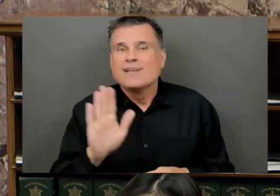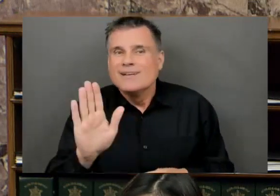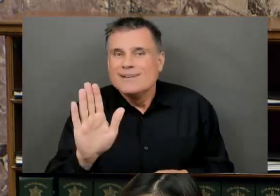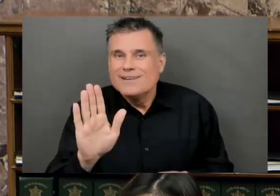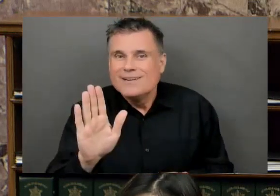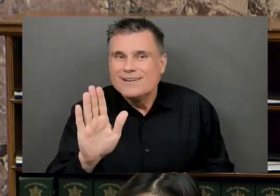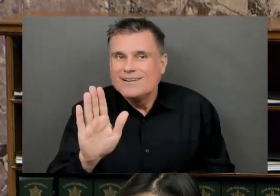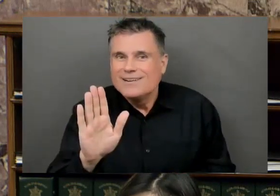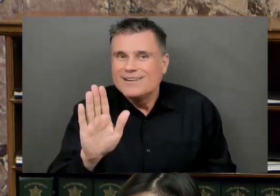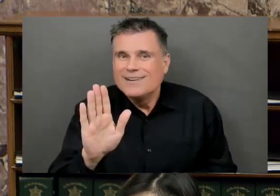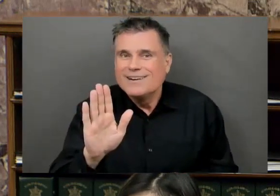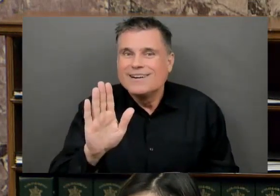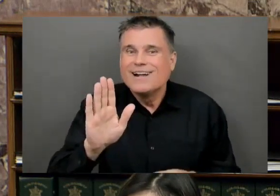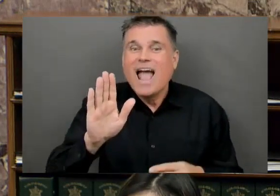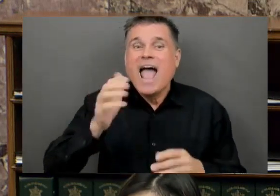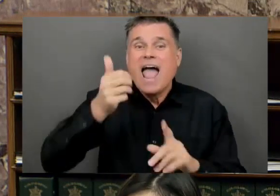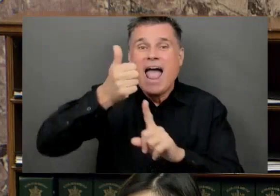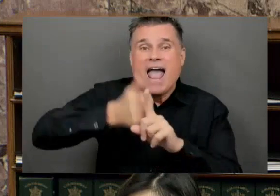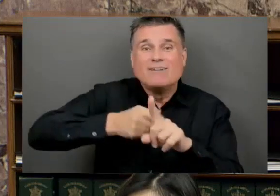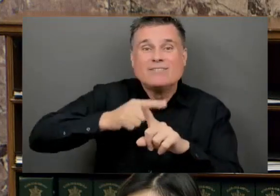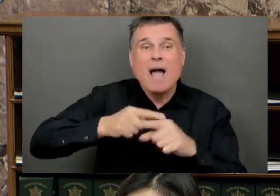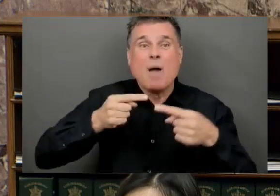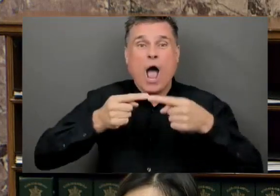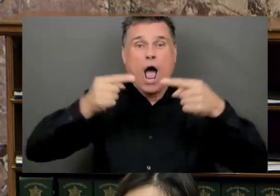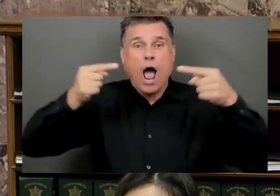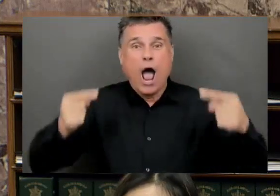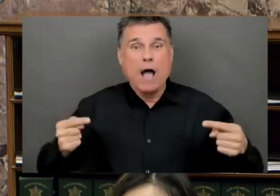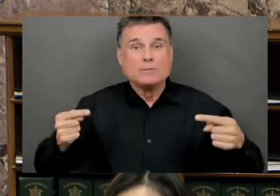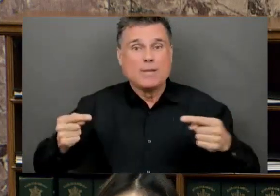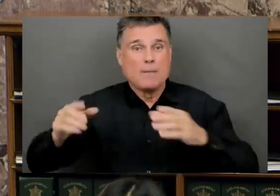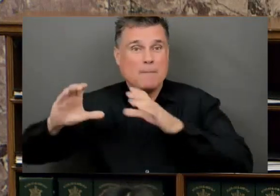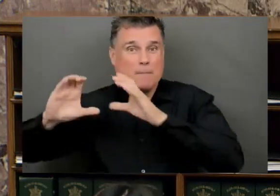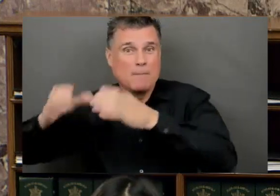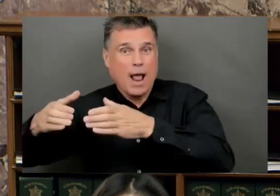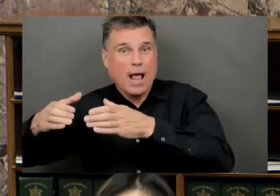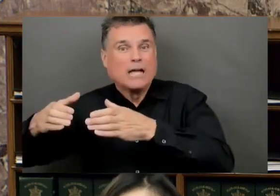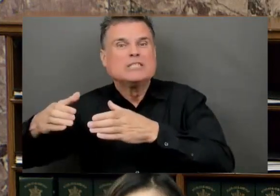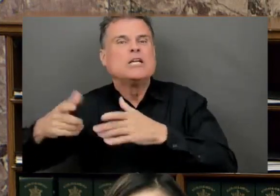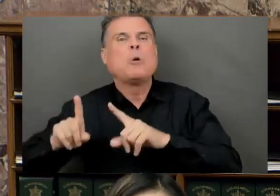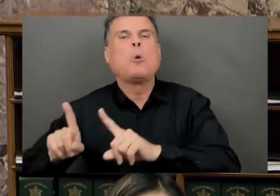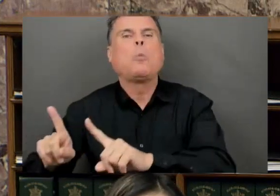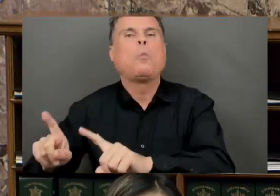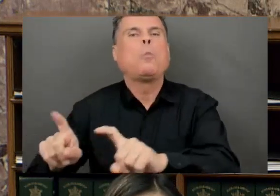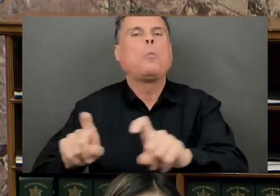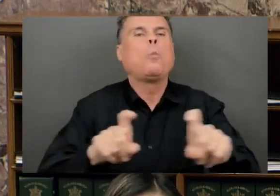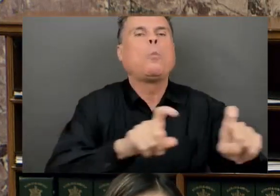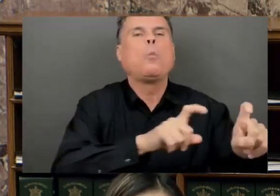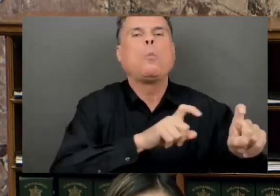shows them going from opposition status to third-party acquisition.